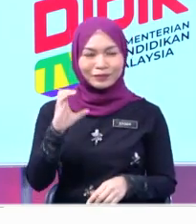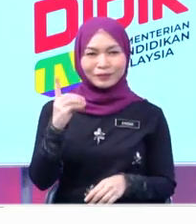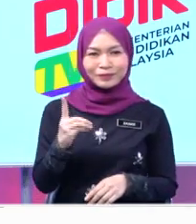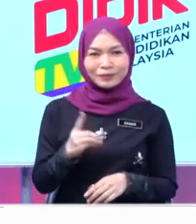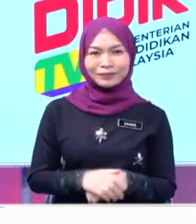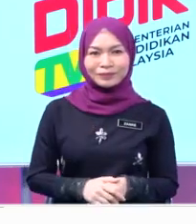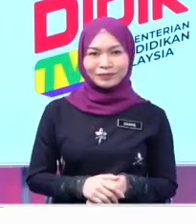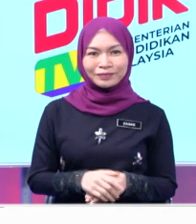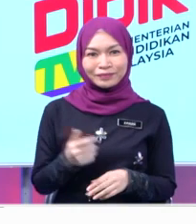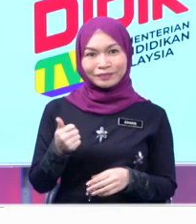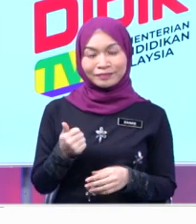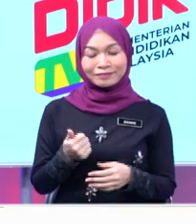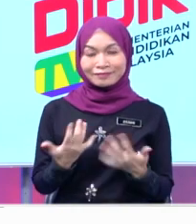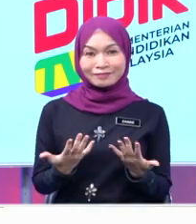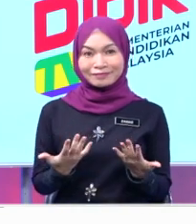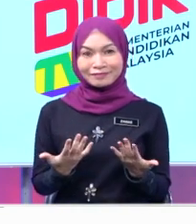agree?